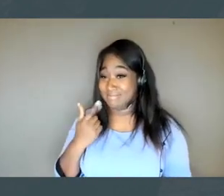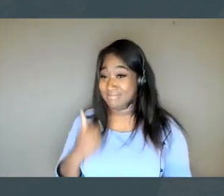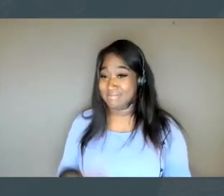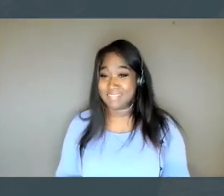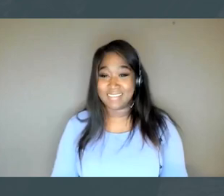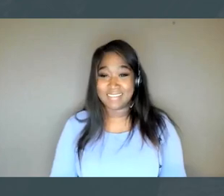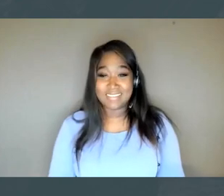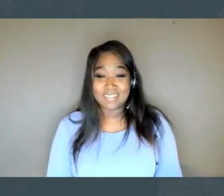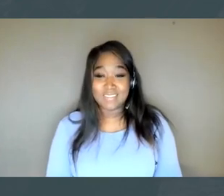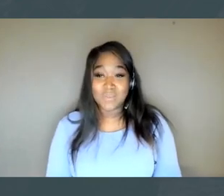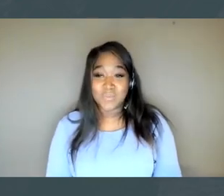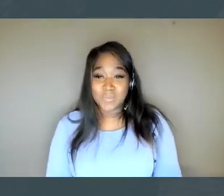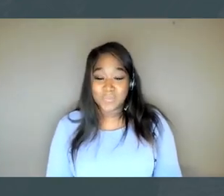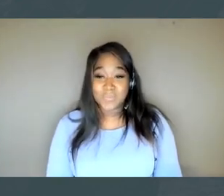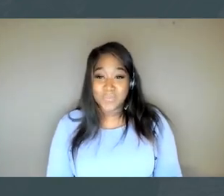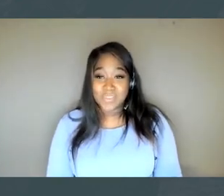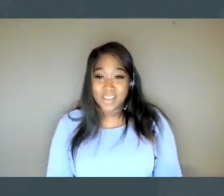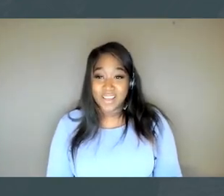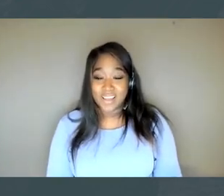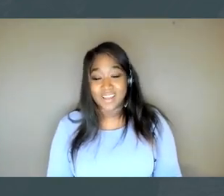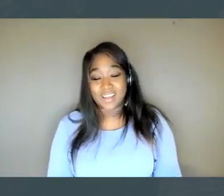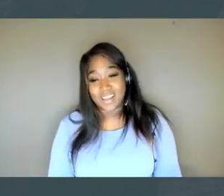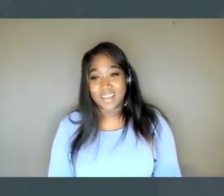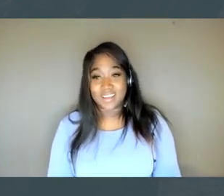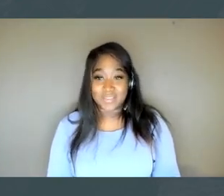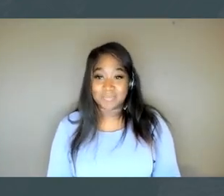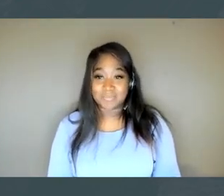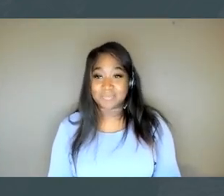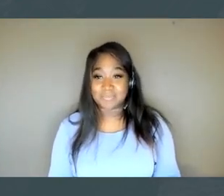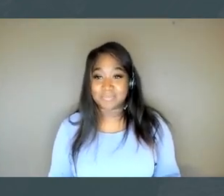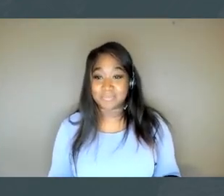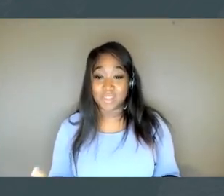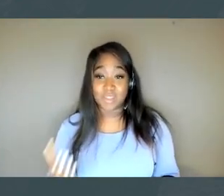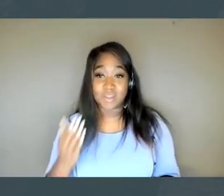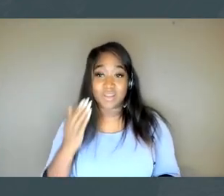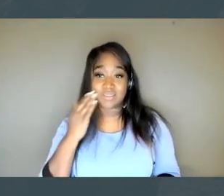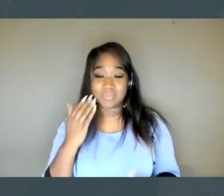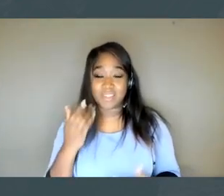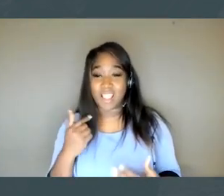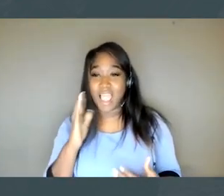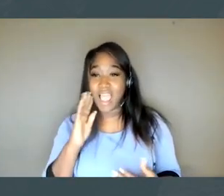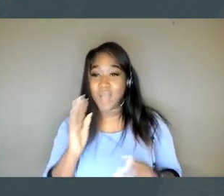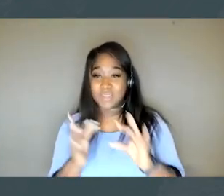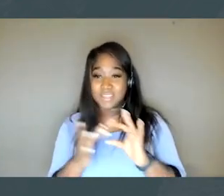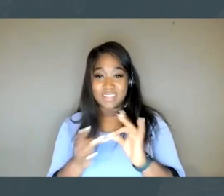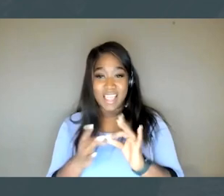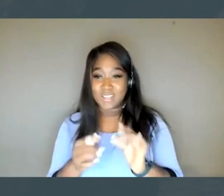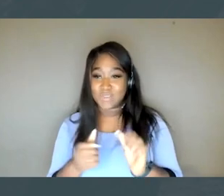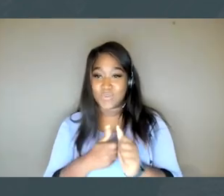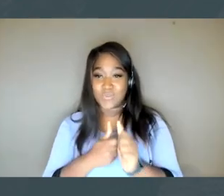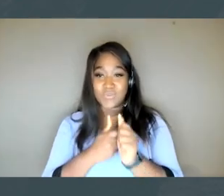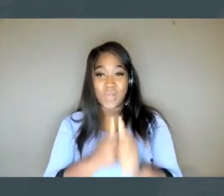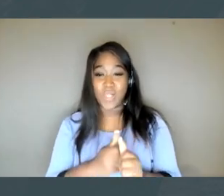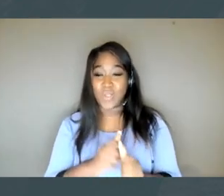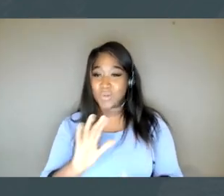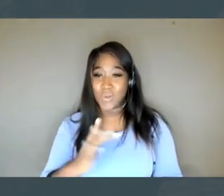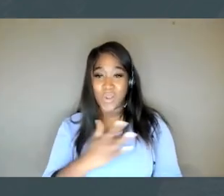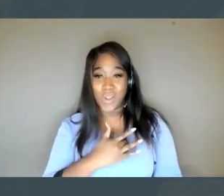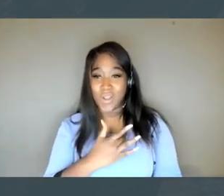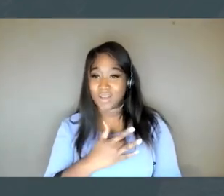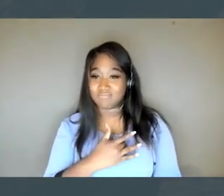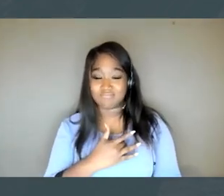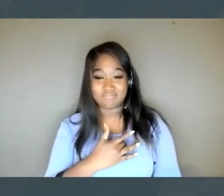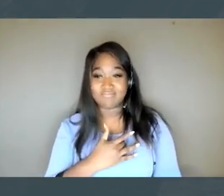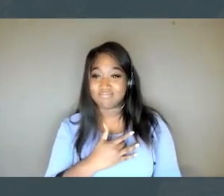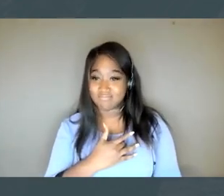You know, I would say just really to follow your heart, to